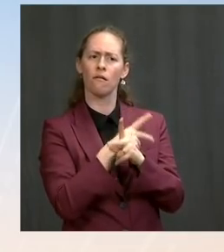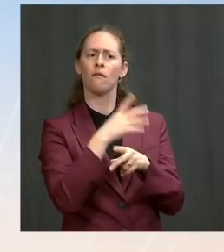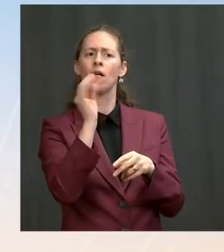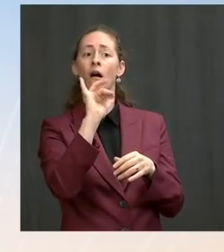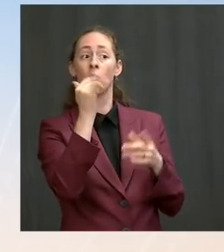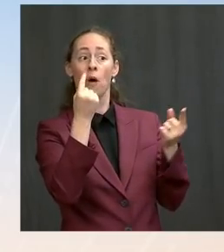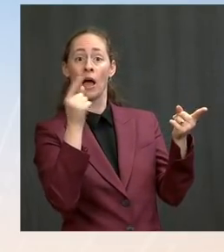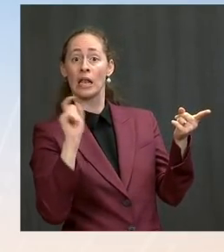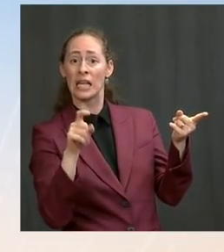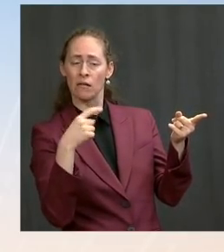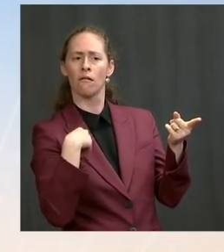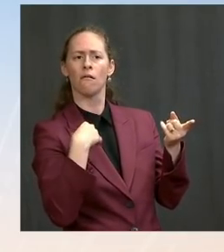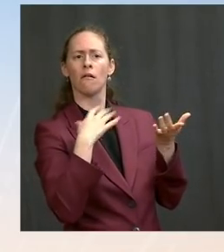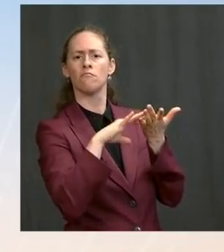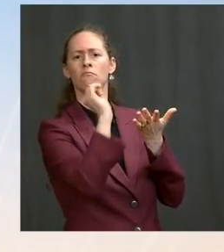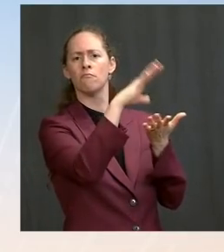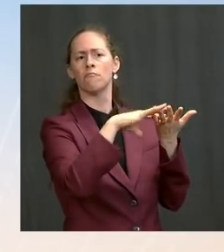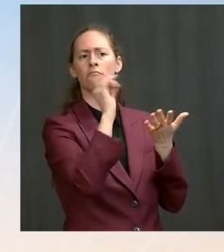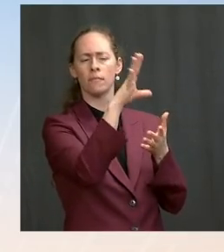keep that